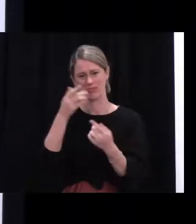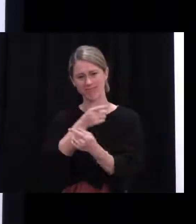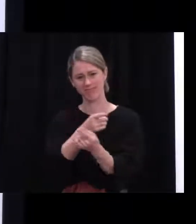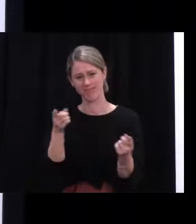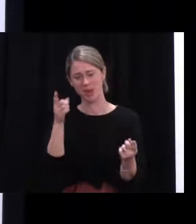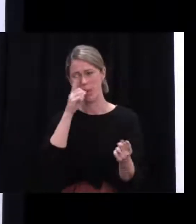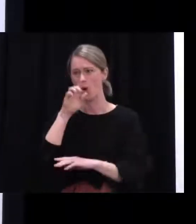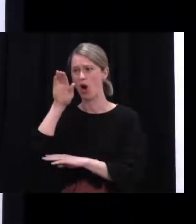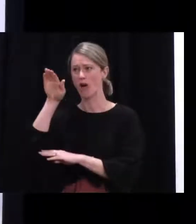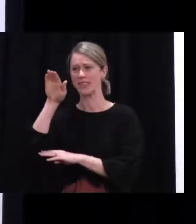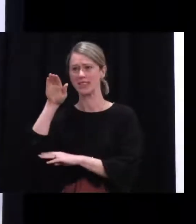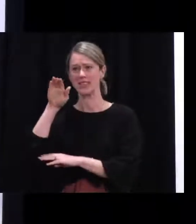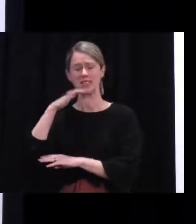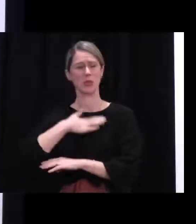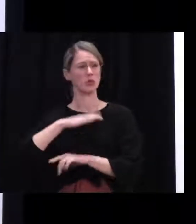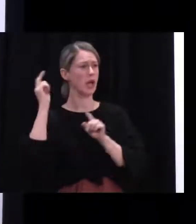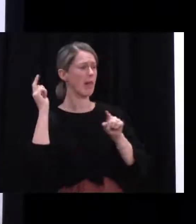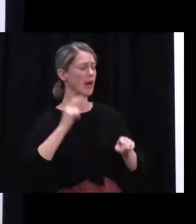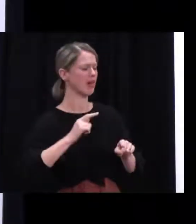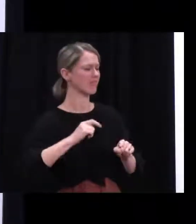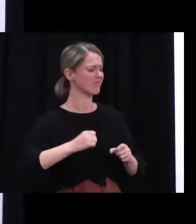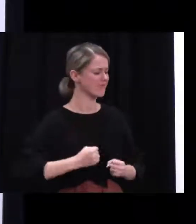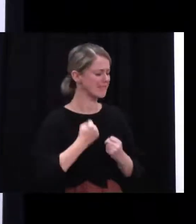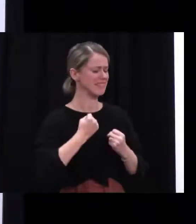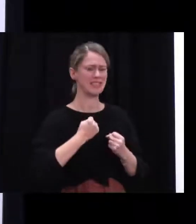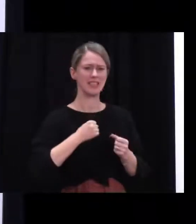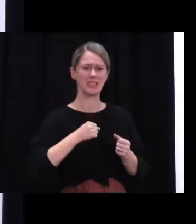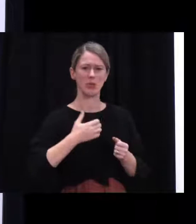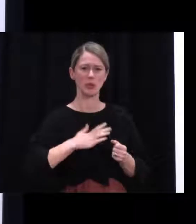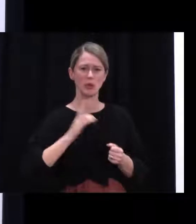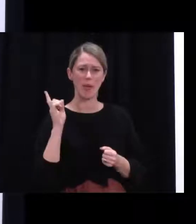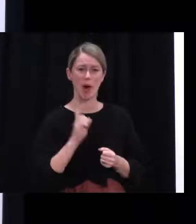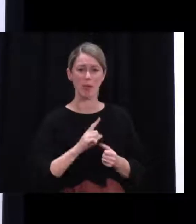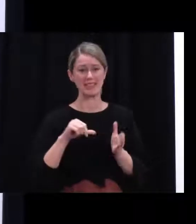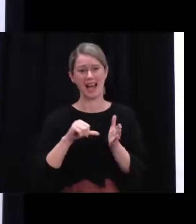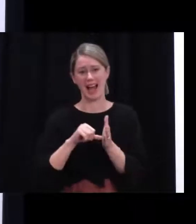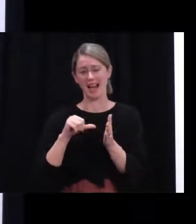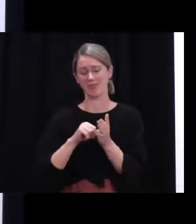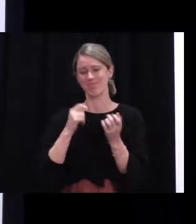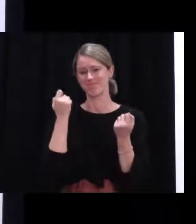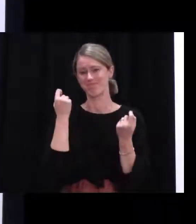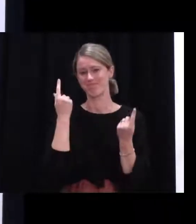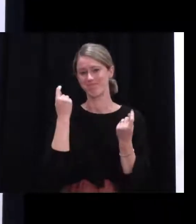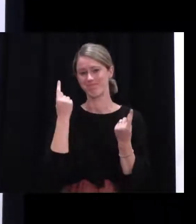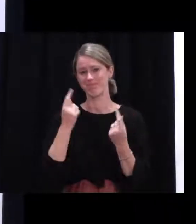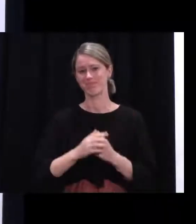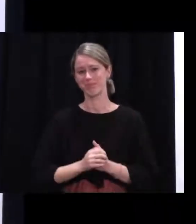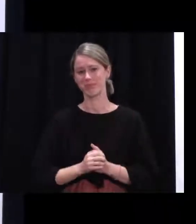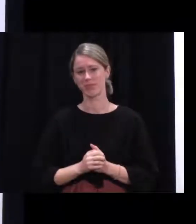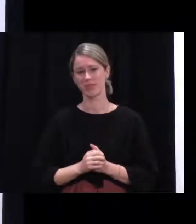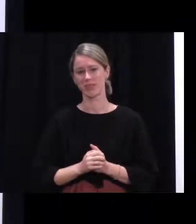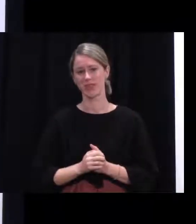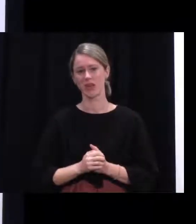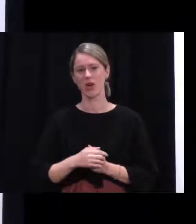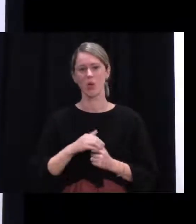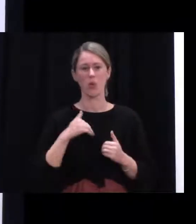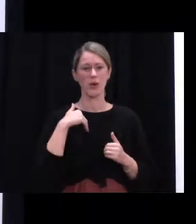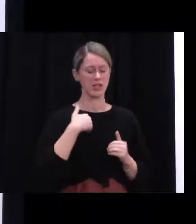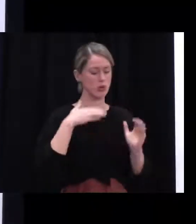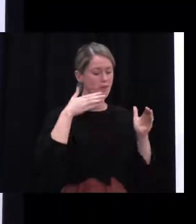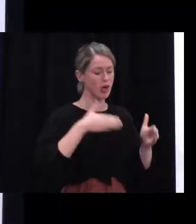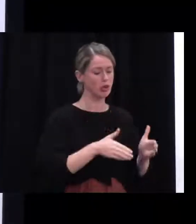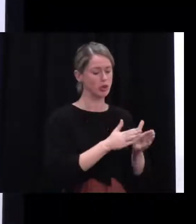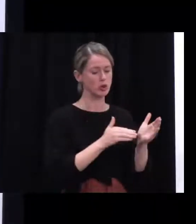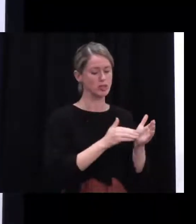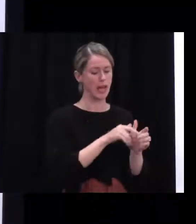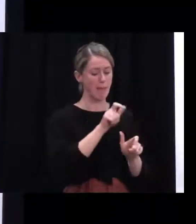that is not easy for New Zealanders abroad who are looking to come home. We do need to be able to isolate current